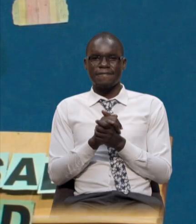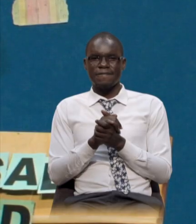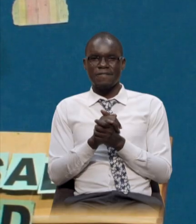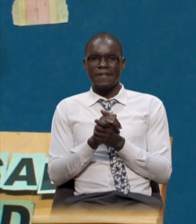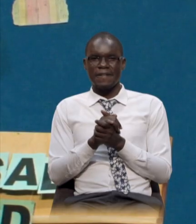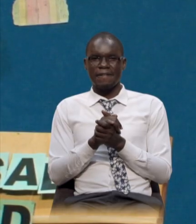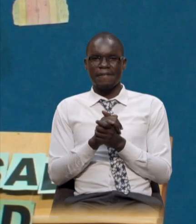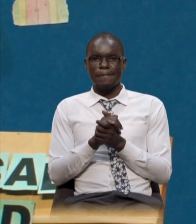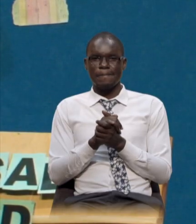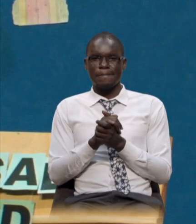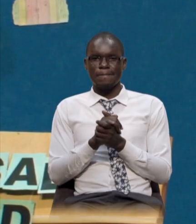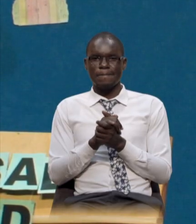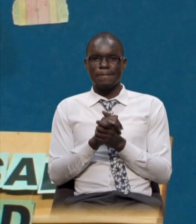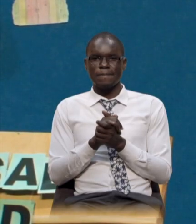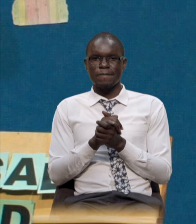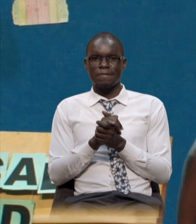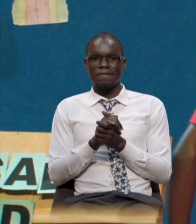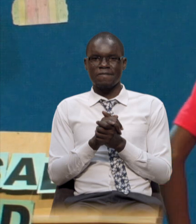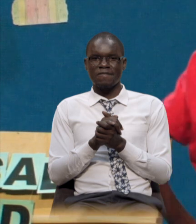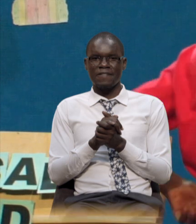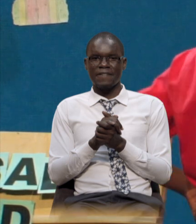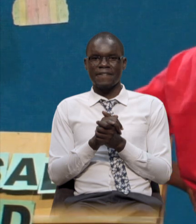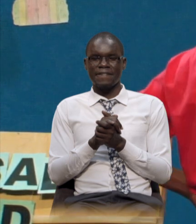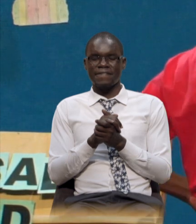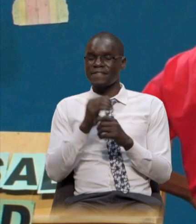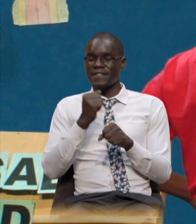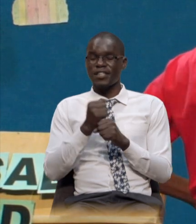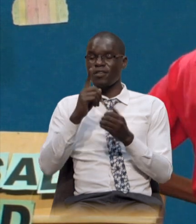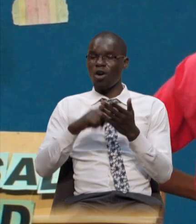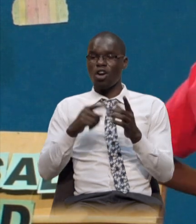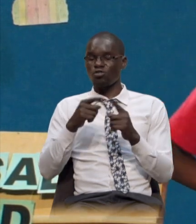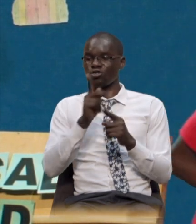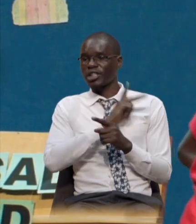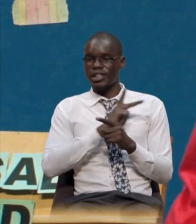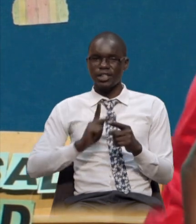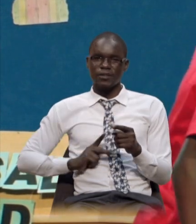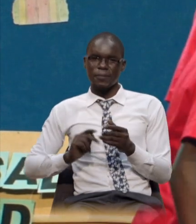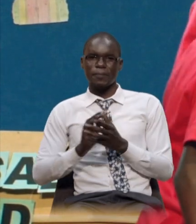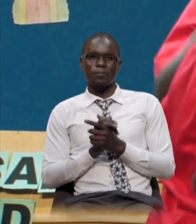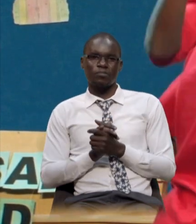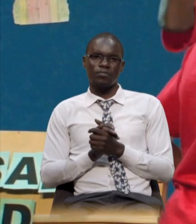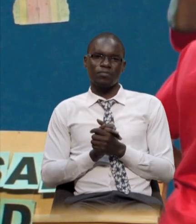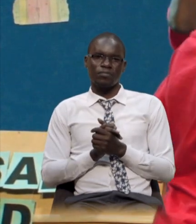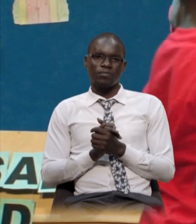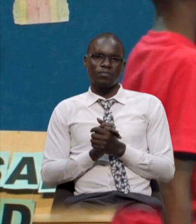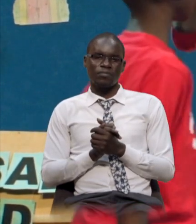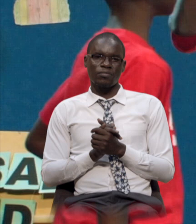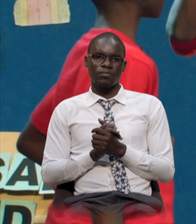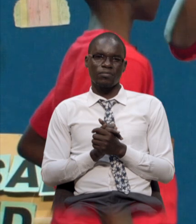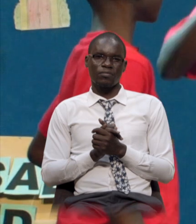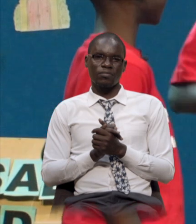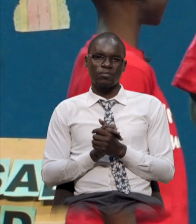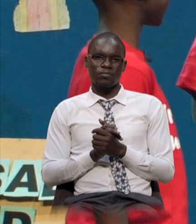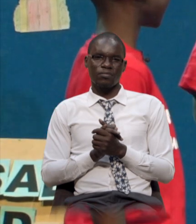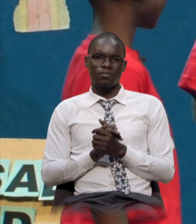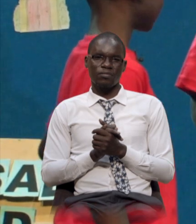What did David do? Try to see. What did David do in that cave to Saul? He never killed Saul. What did he do?